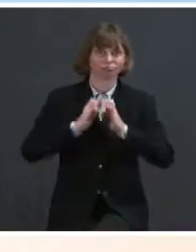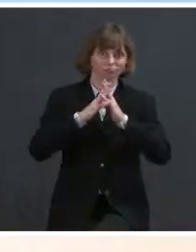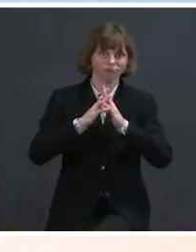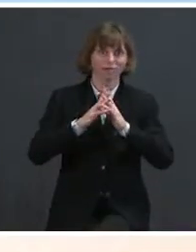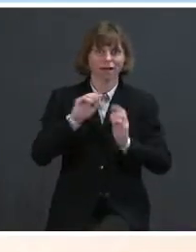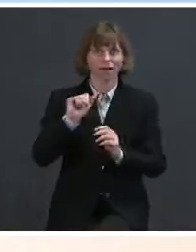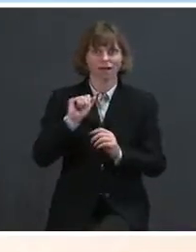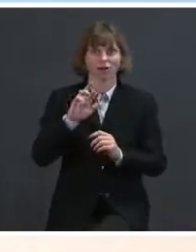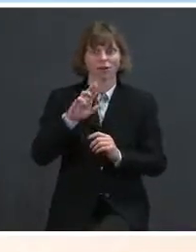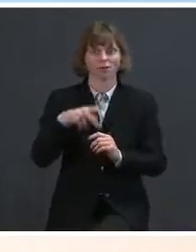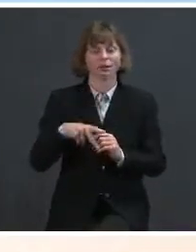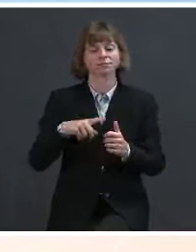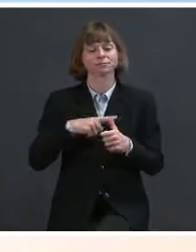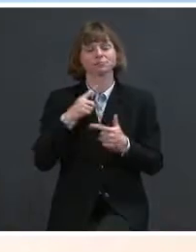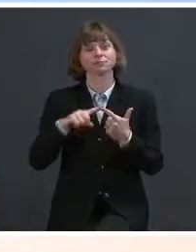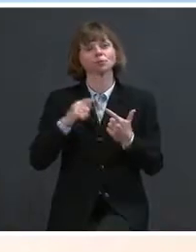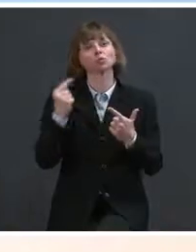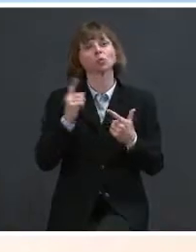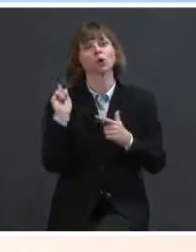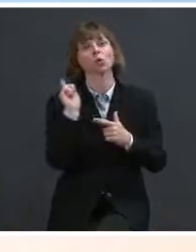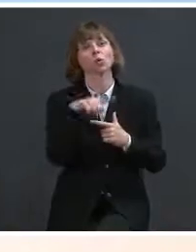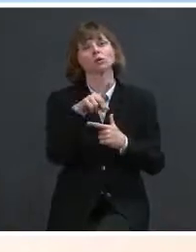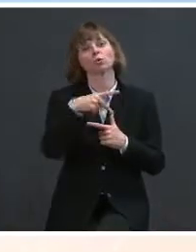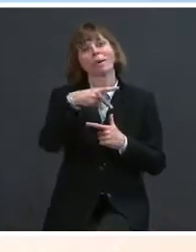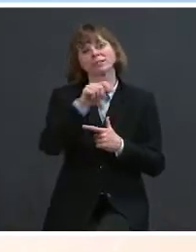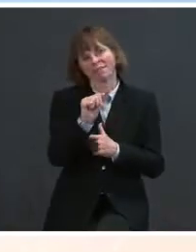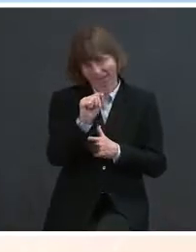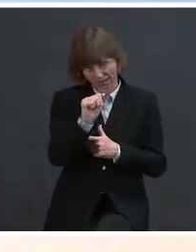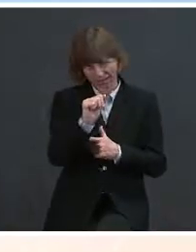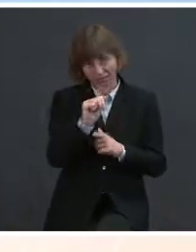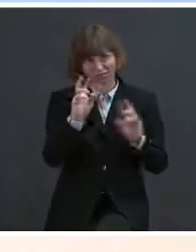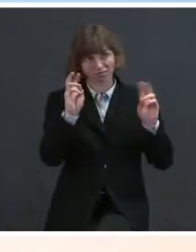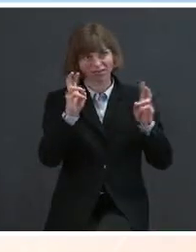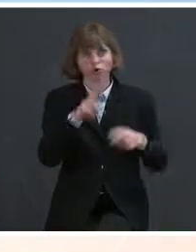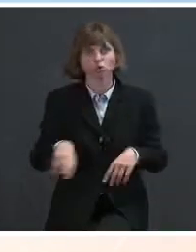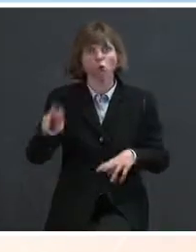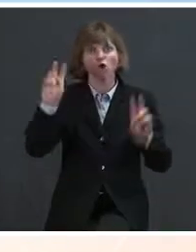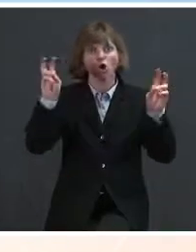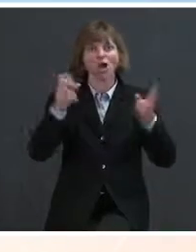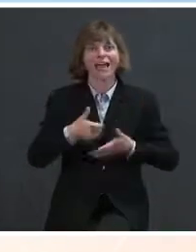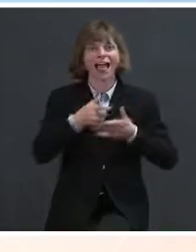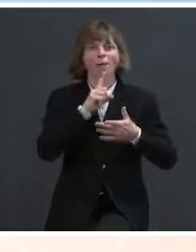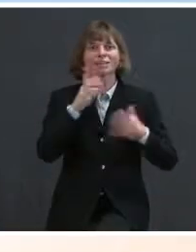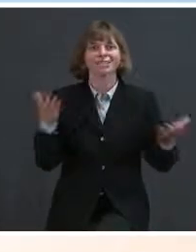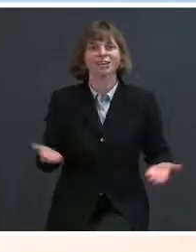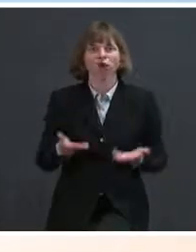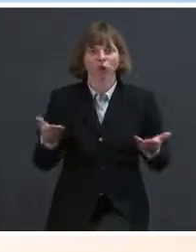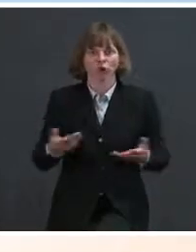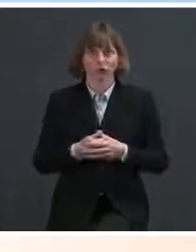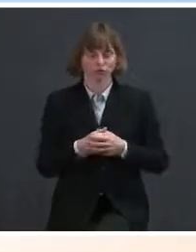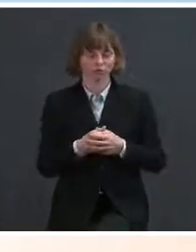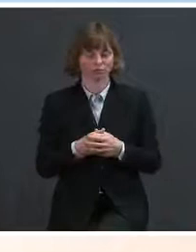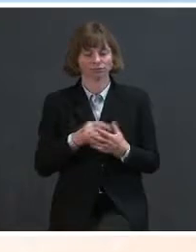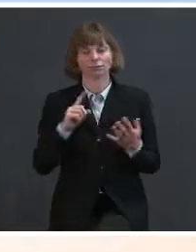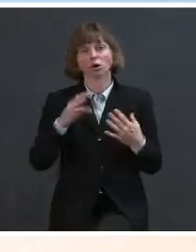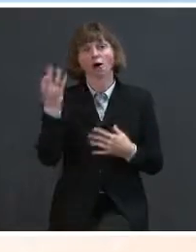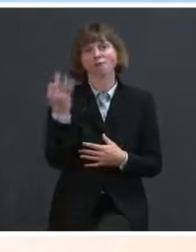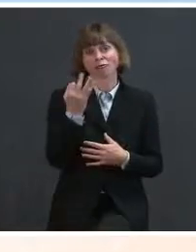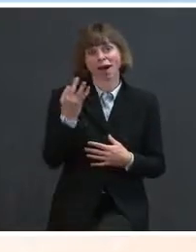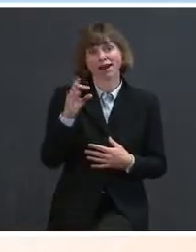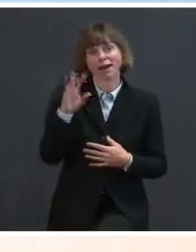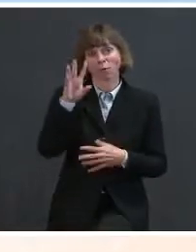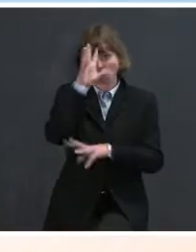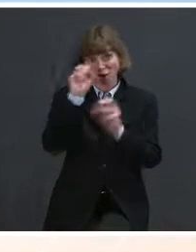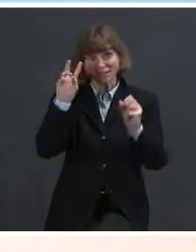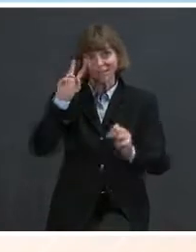to Delaware County, Pennsylvania, as part of the Help Is Here tour to amplify the American Rescue Plan. And on Friday, the President and the Vice President will